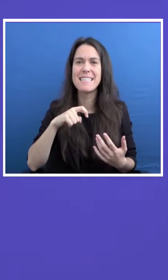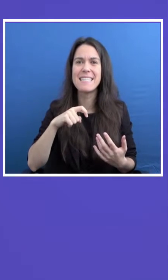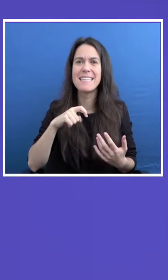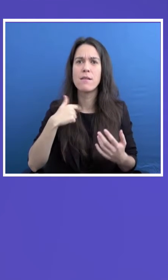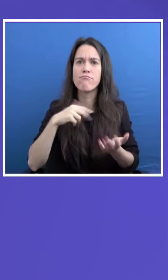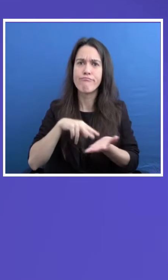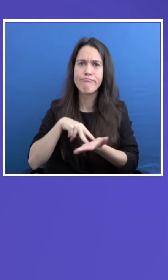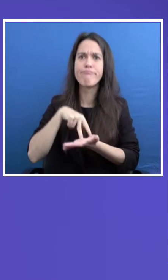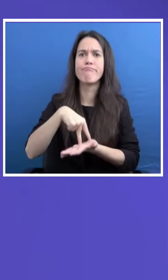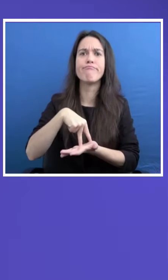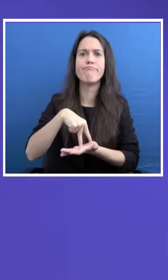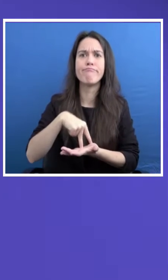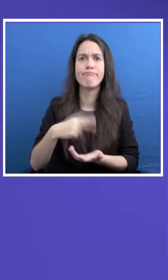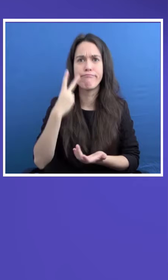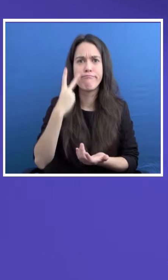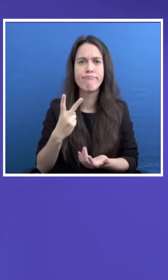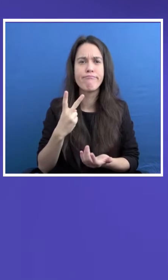need